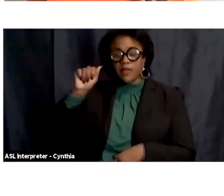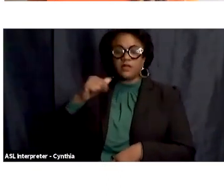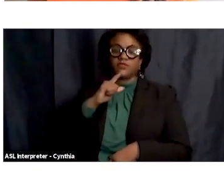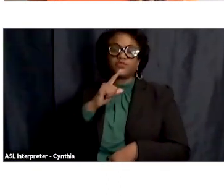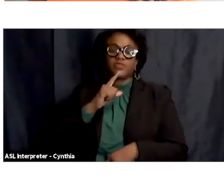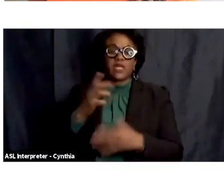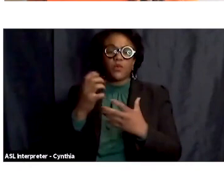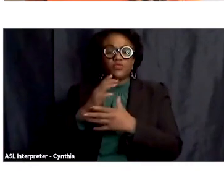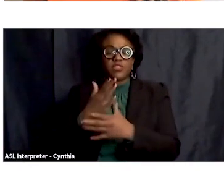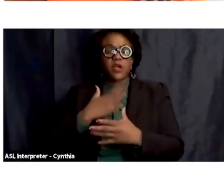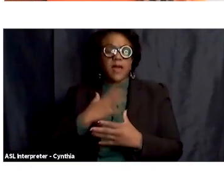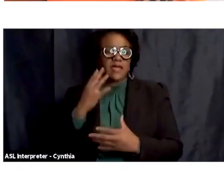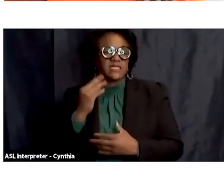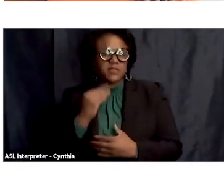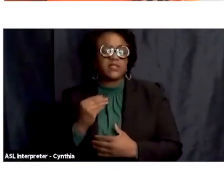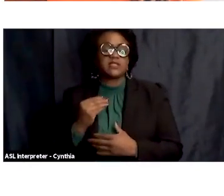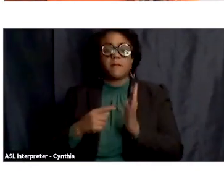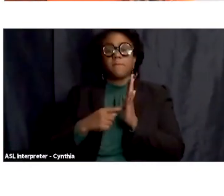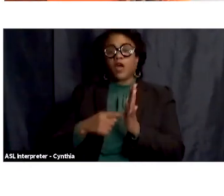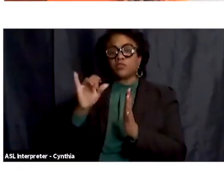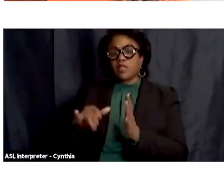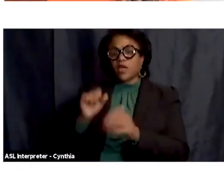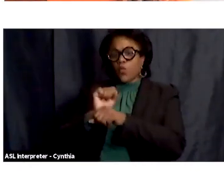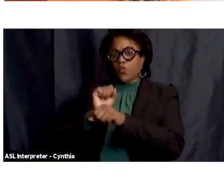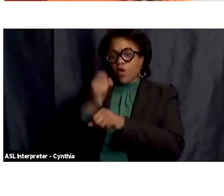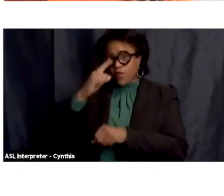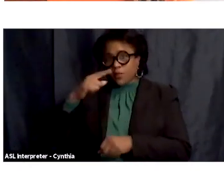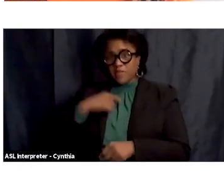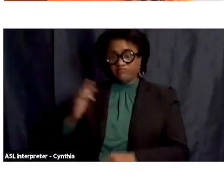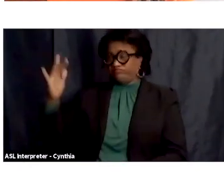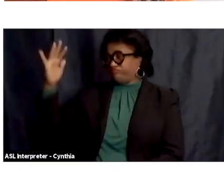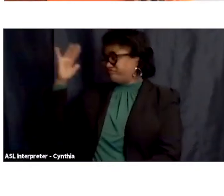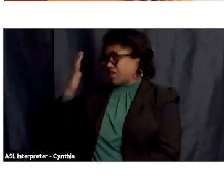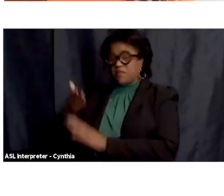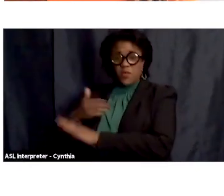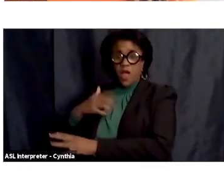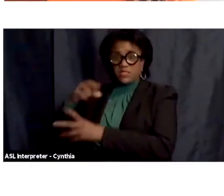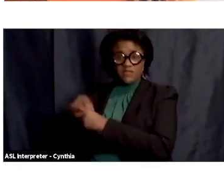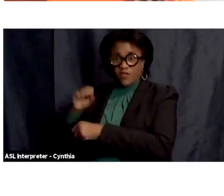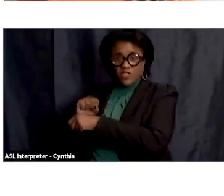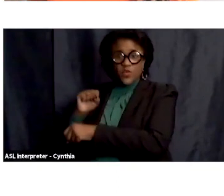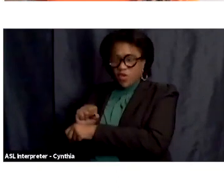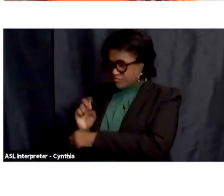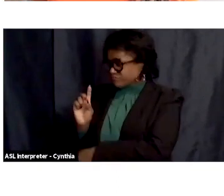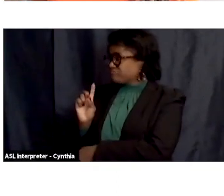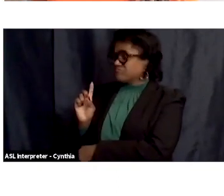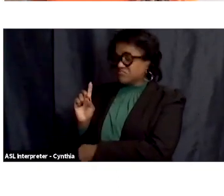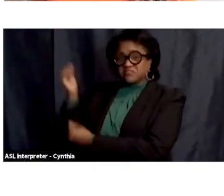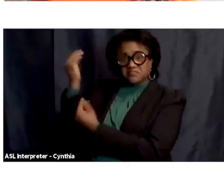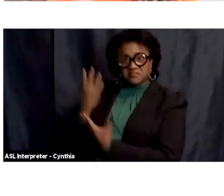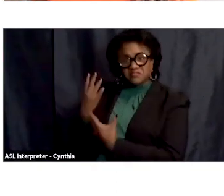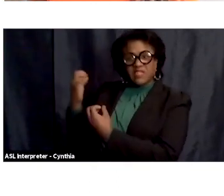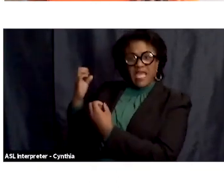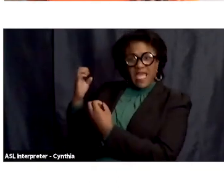experiences, models that work for me, movements that have happened way before I was involved in the work that have informed what I do